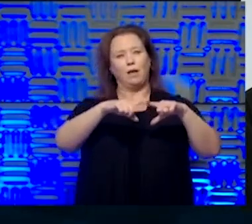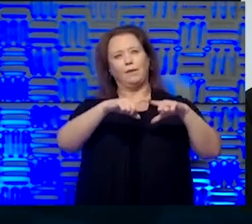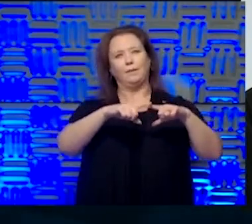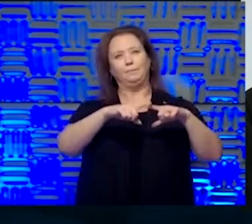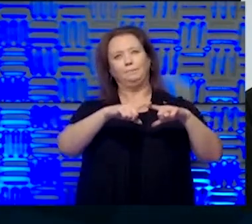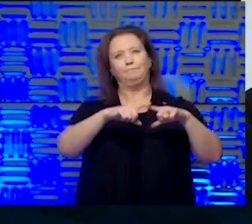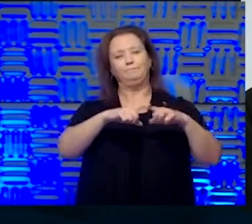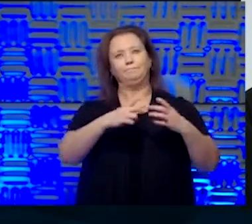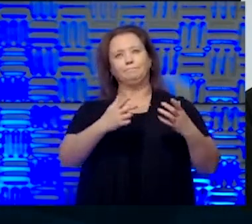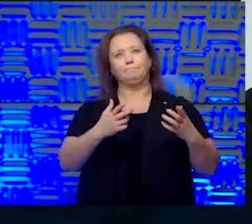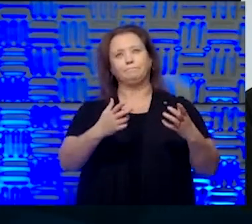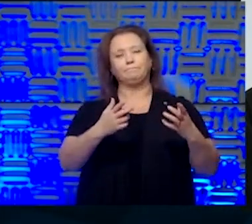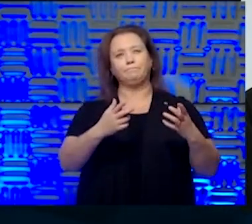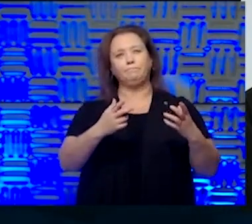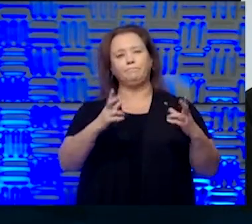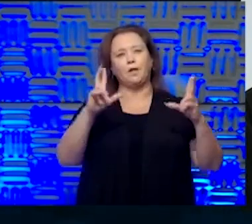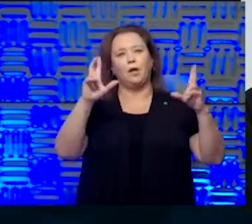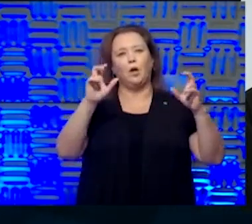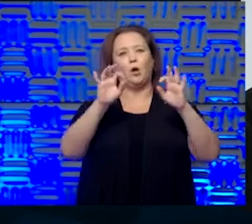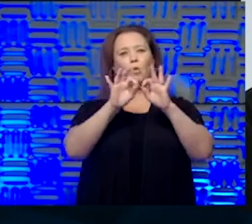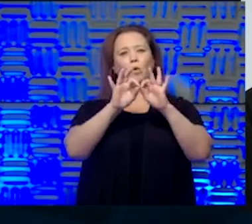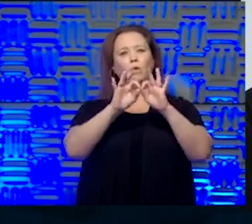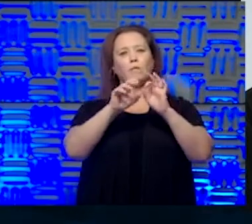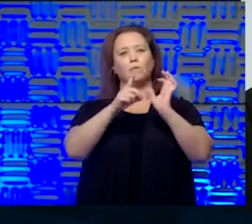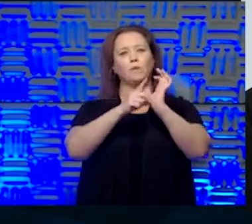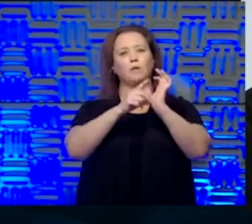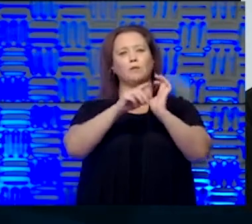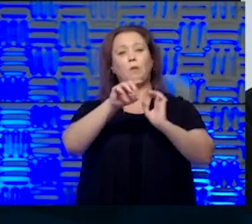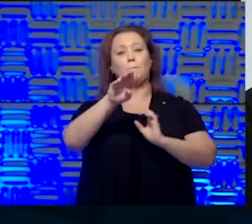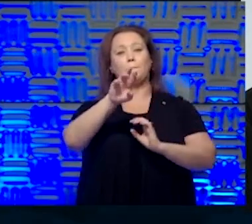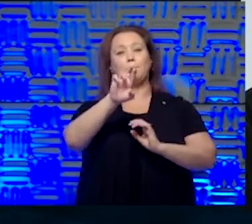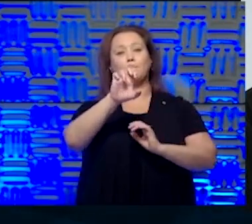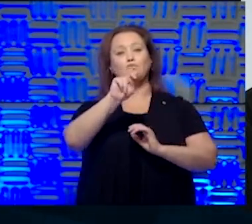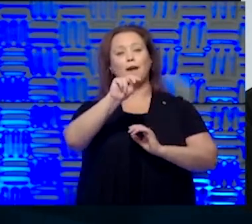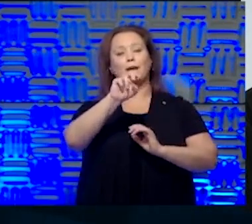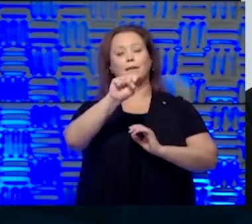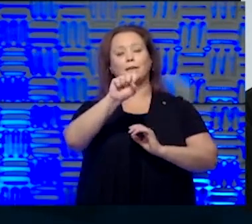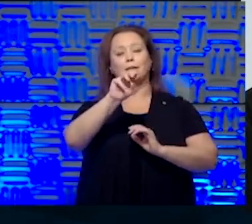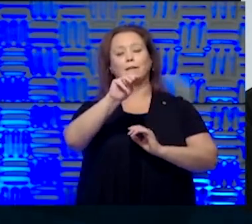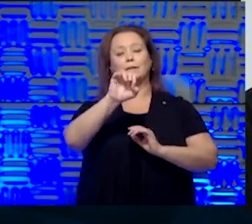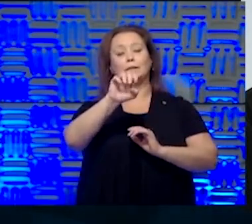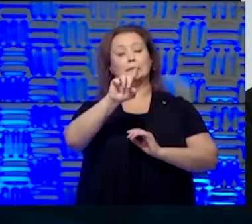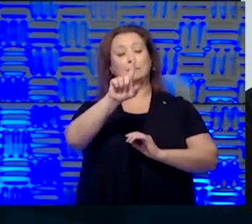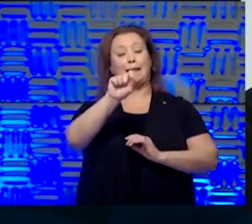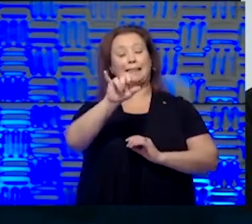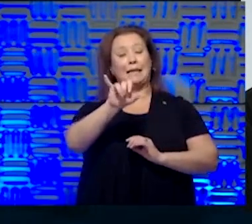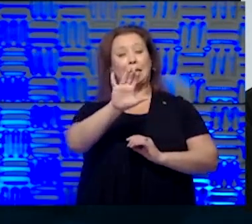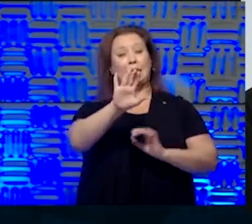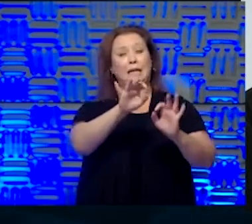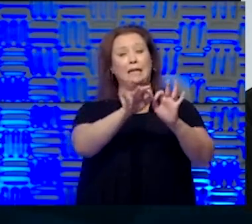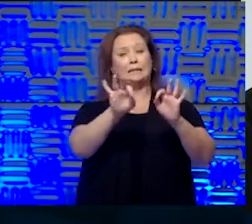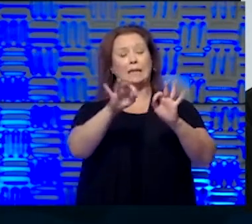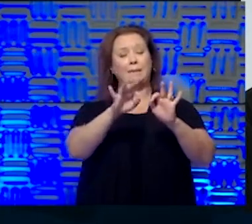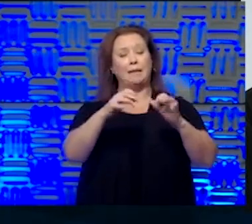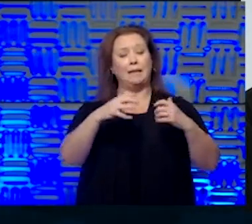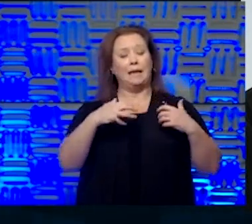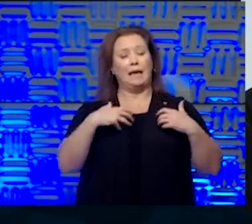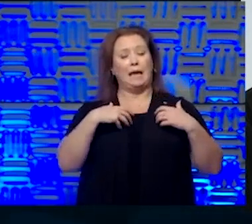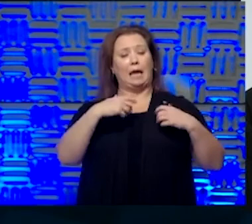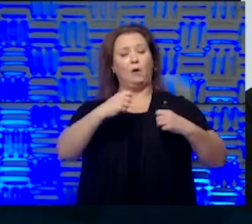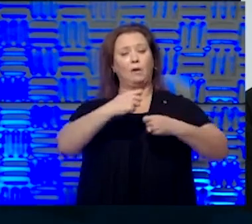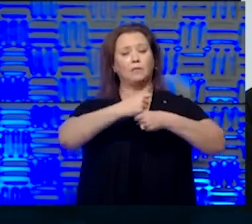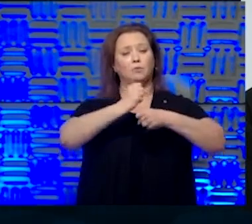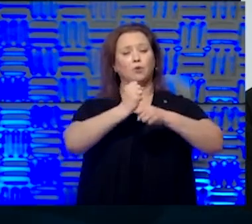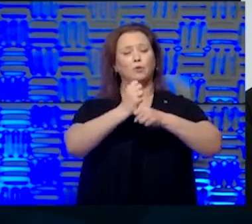a quote from Dr. Brian Smedley, and his statement is that health is produced outside of the